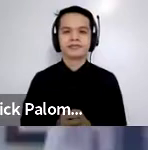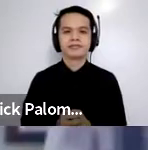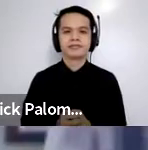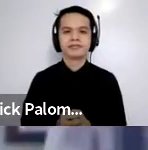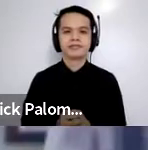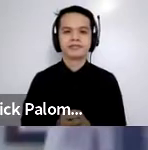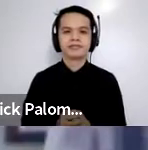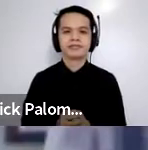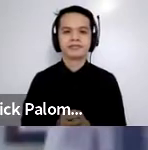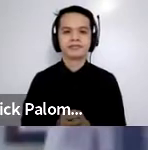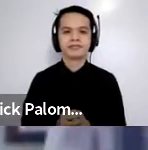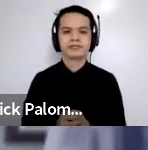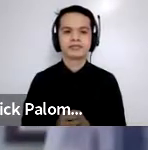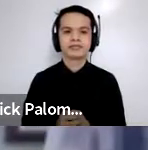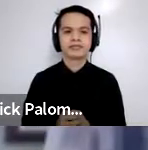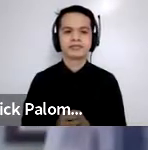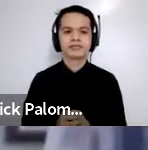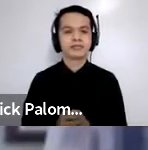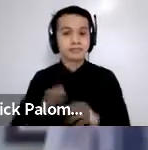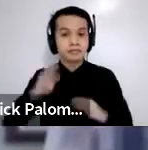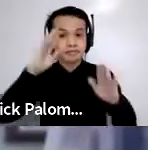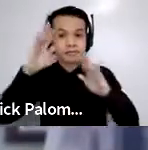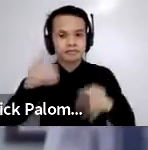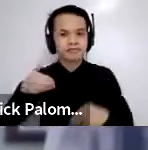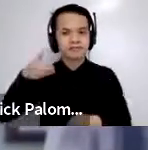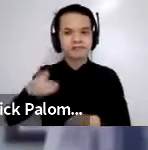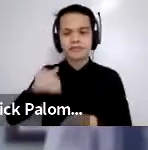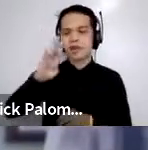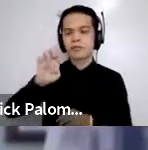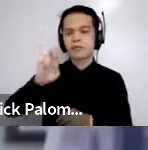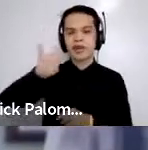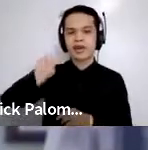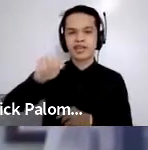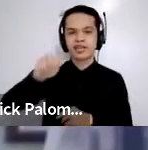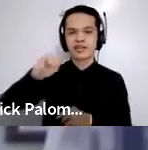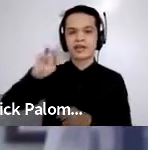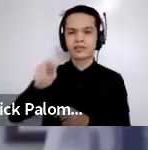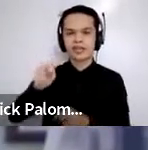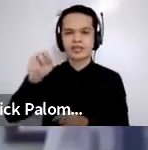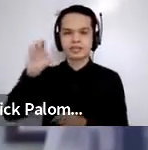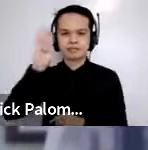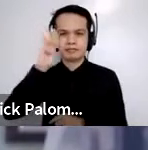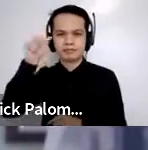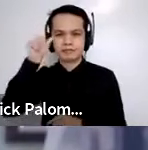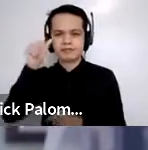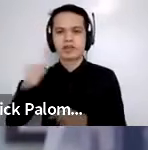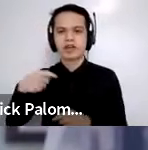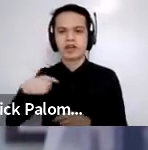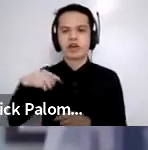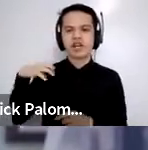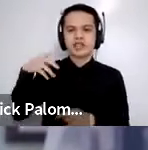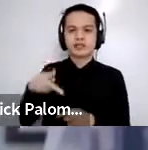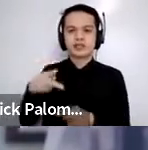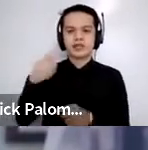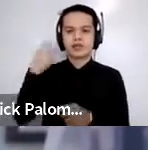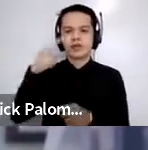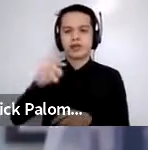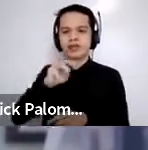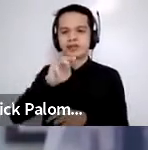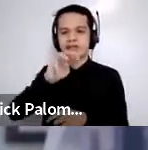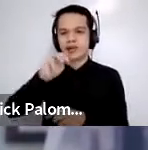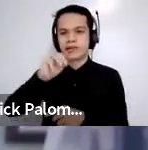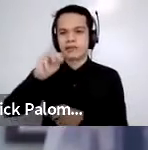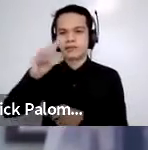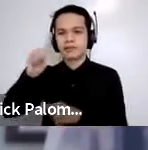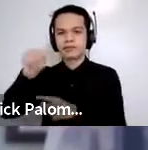Hi, I'm Benjamin Abalos Jr., the chairman of the Metropolitan Manila Development Authority. Some of our